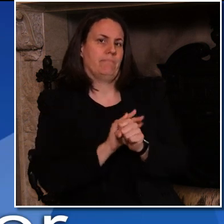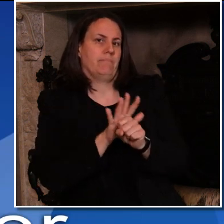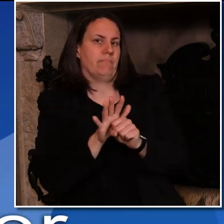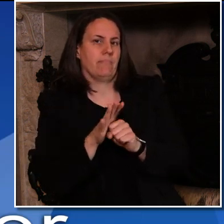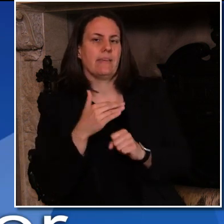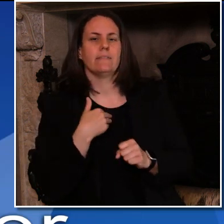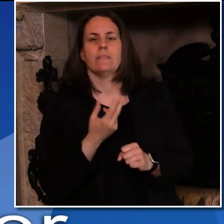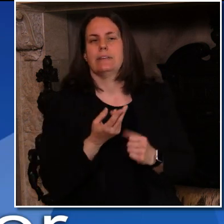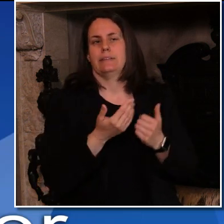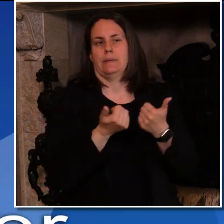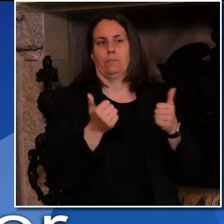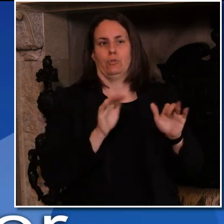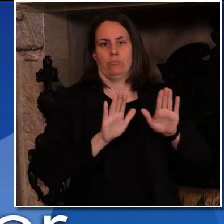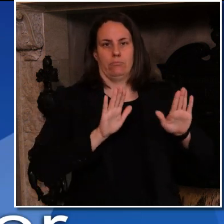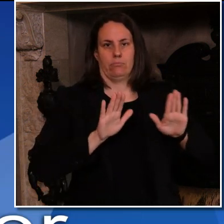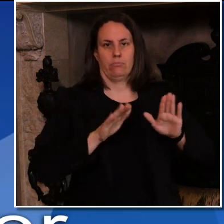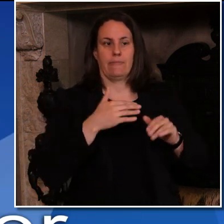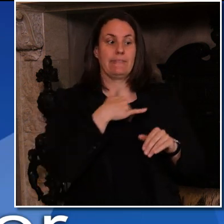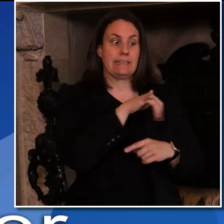Emily?